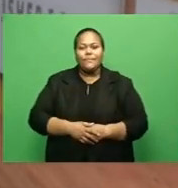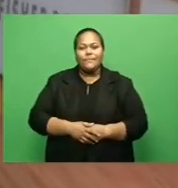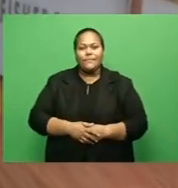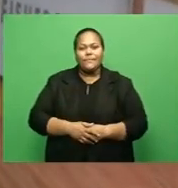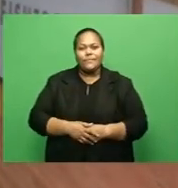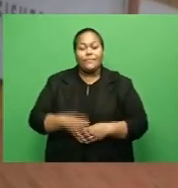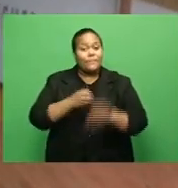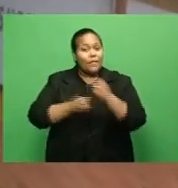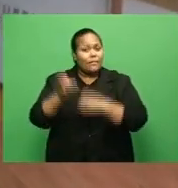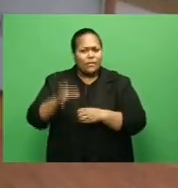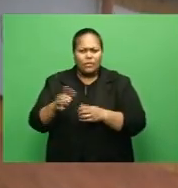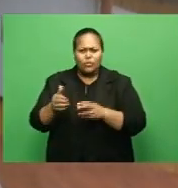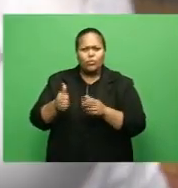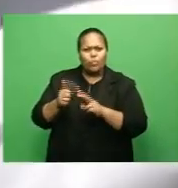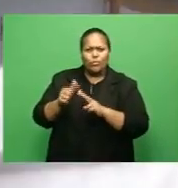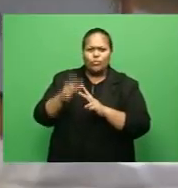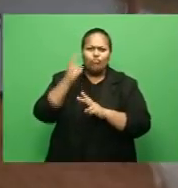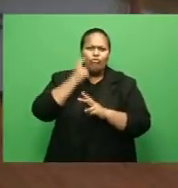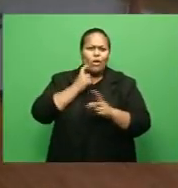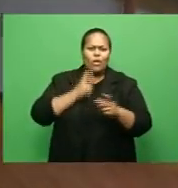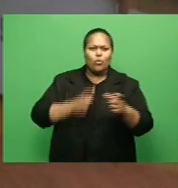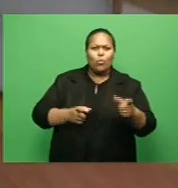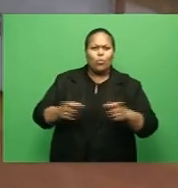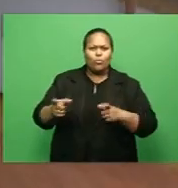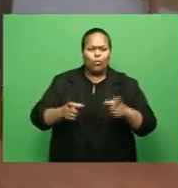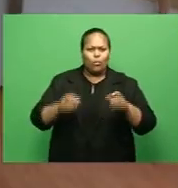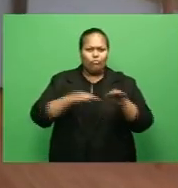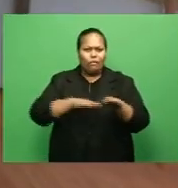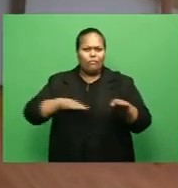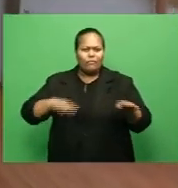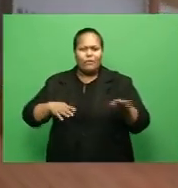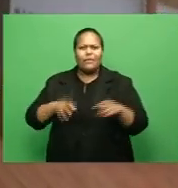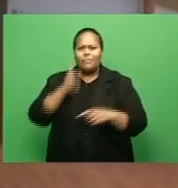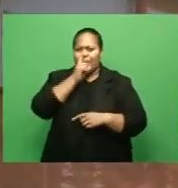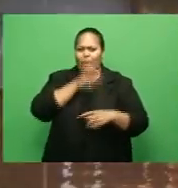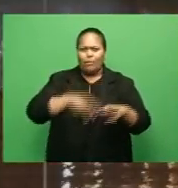are also trying to control traffic and the movement of people.